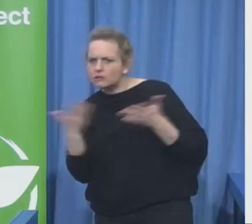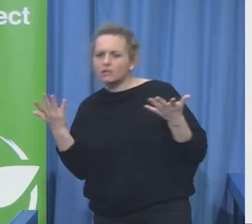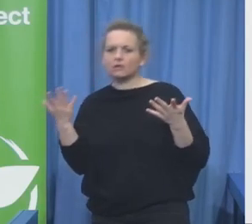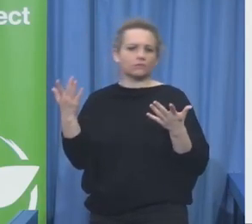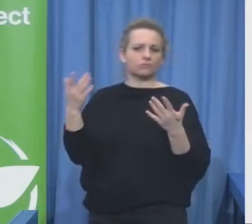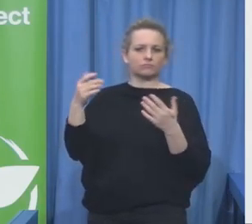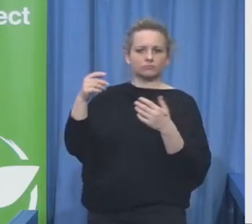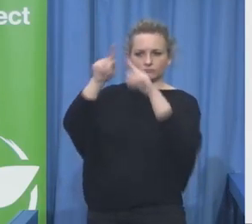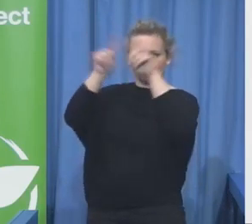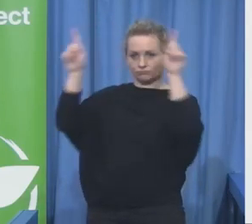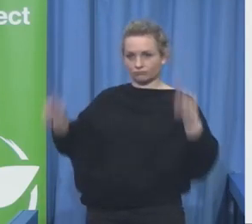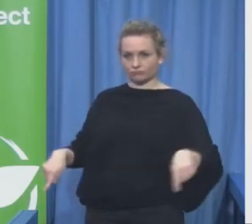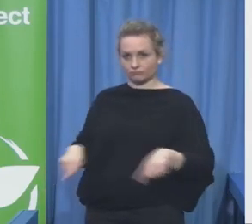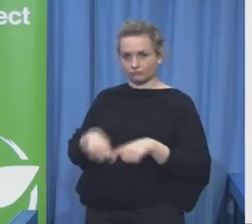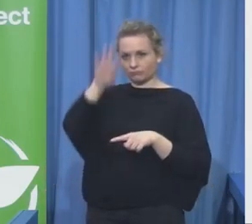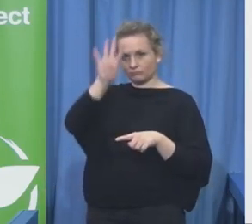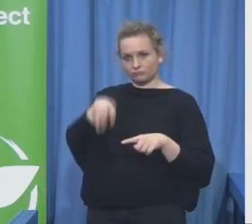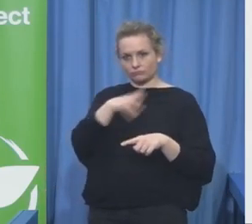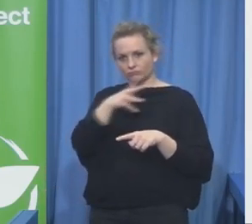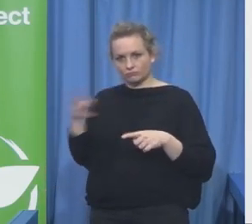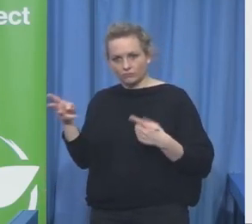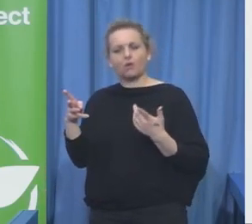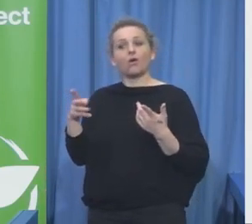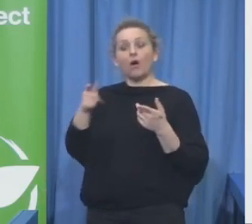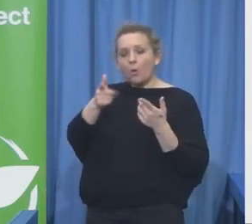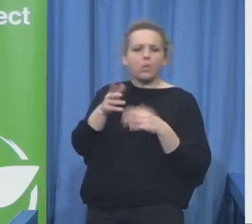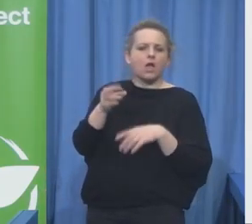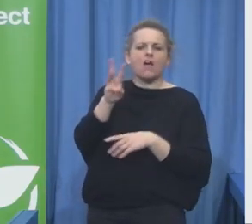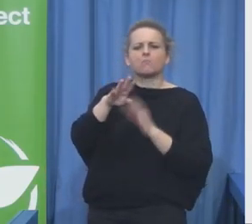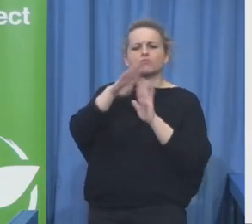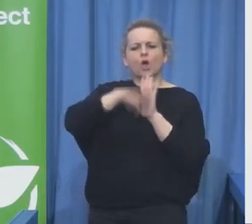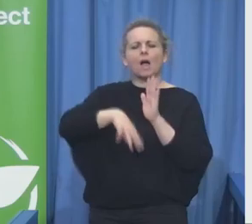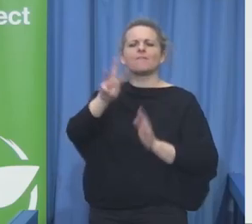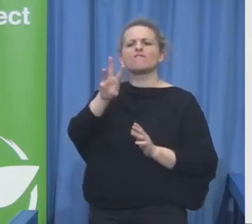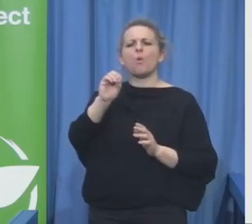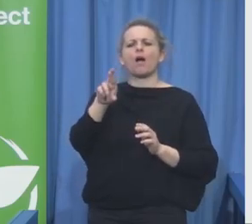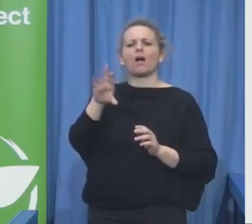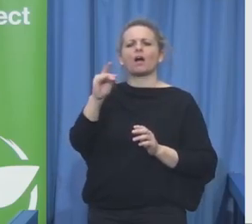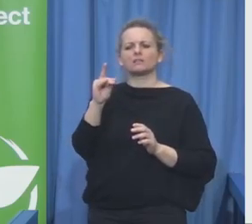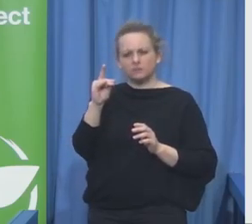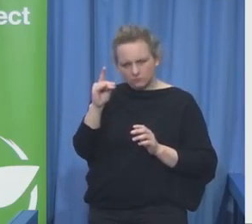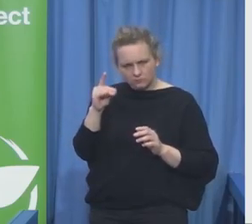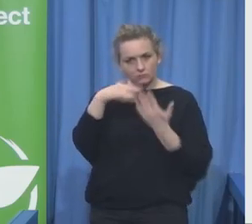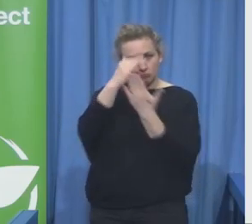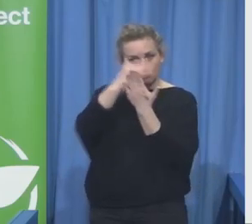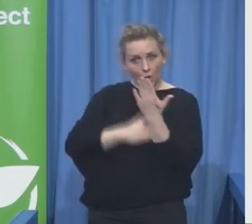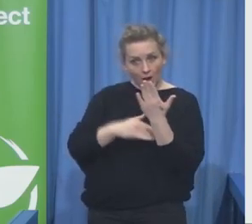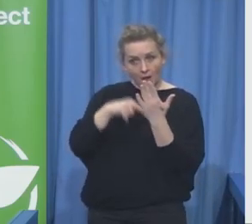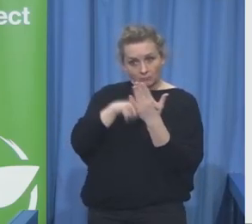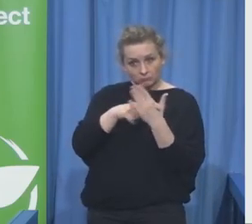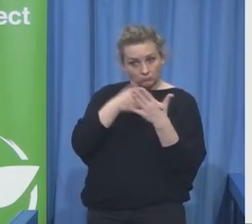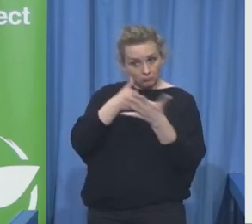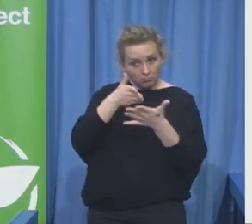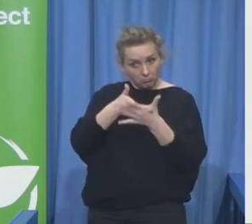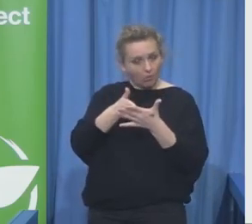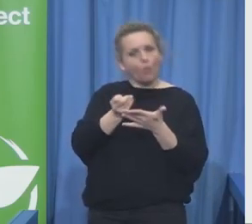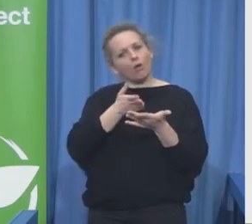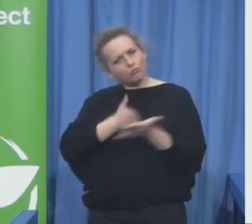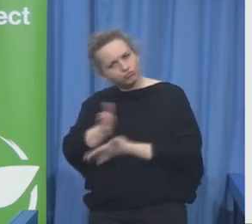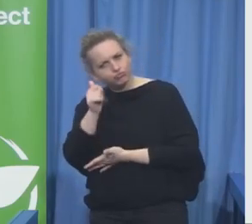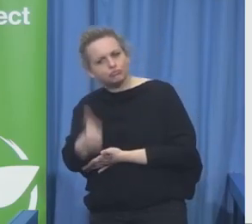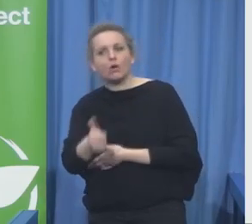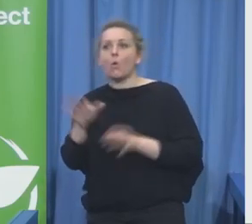world of cloud, you don't know where that document's going. That document could end up in the inbox of a blind